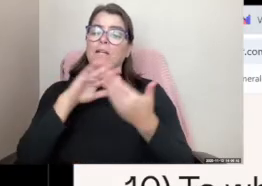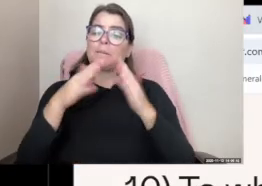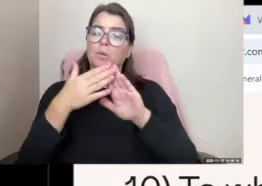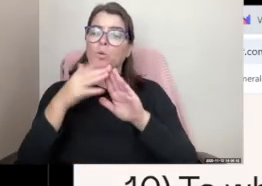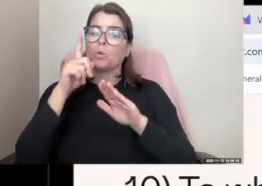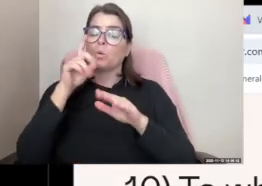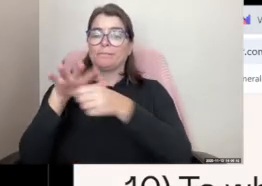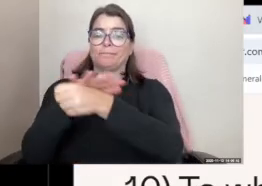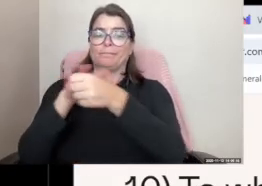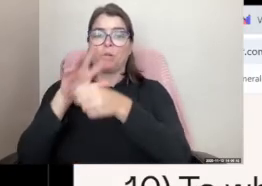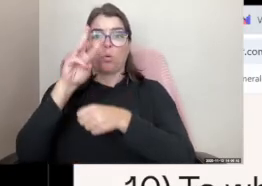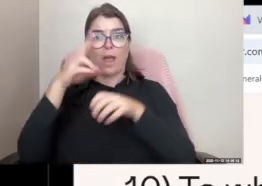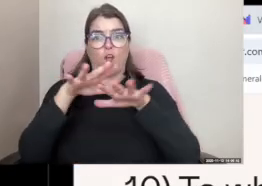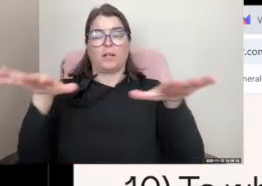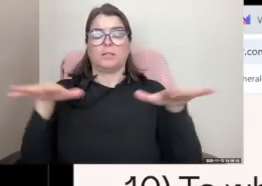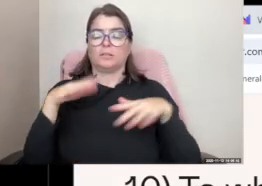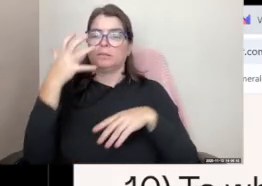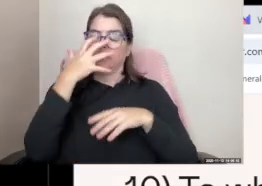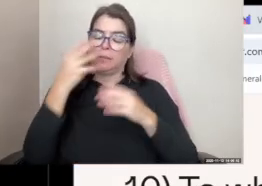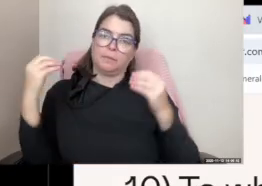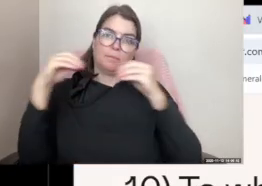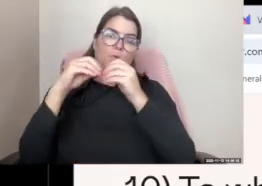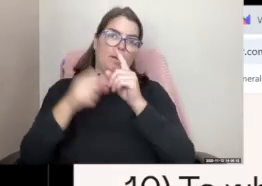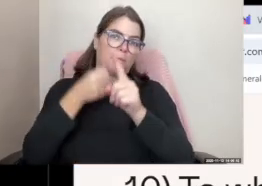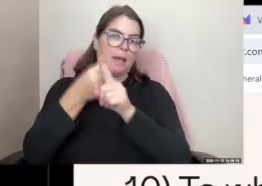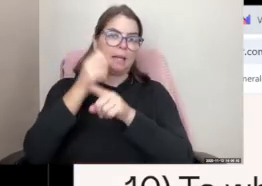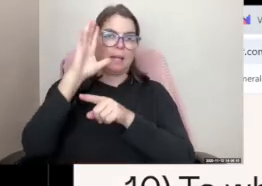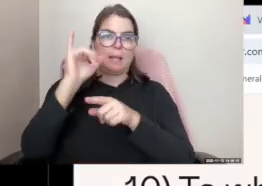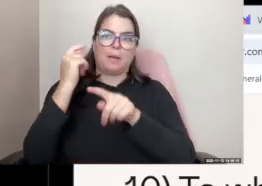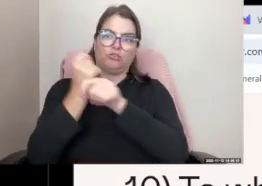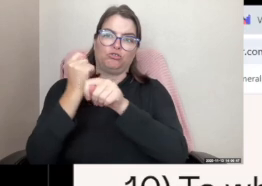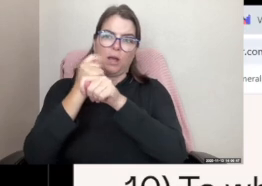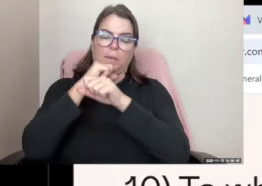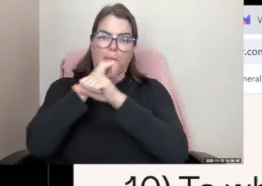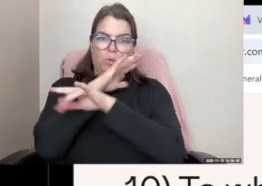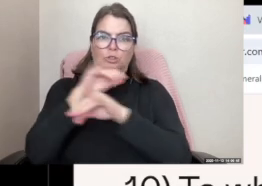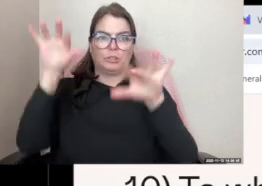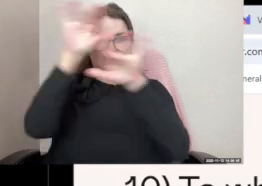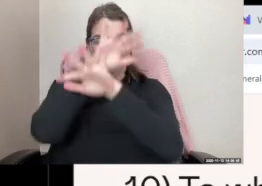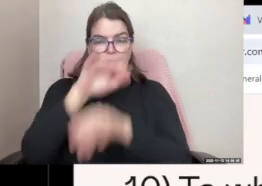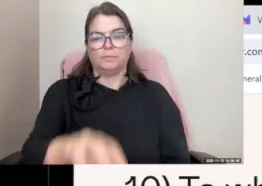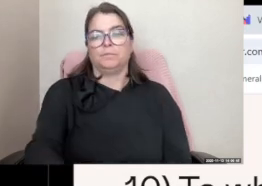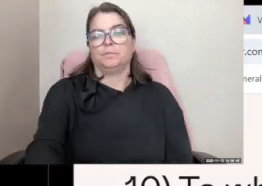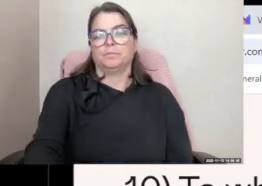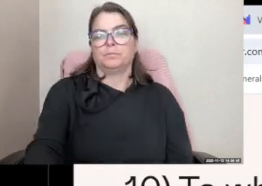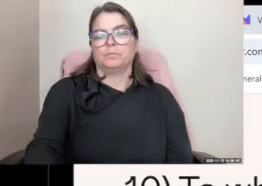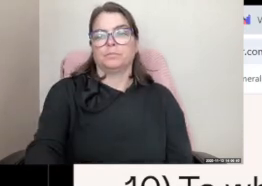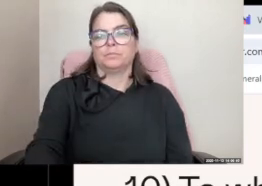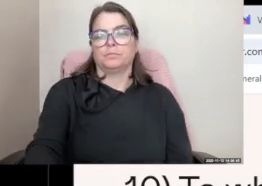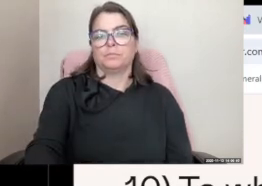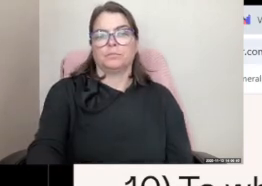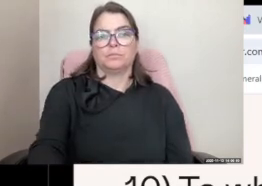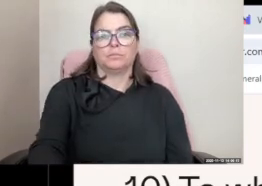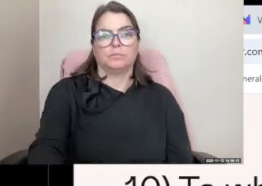pollution. They're at higher risk of lung cancer and other types of cancers. There's also communities living